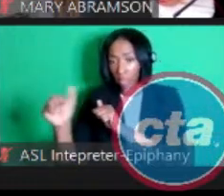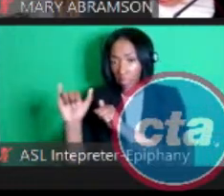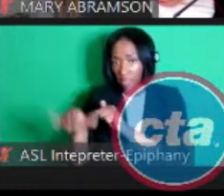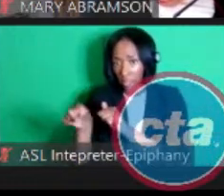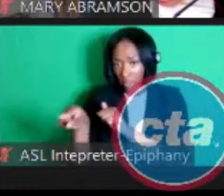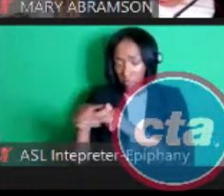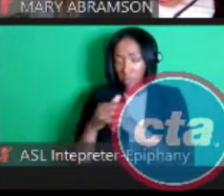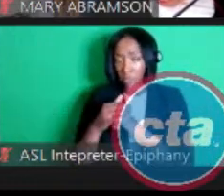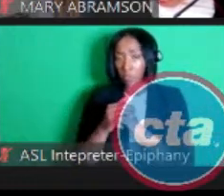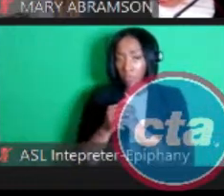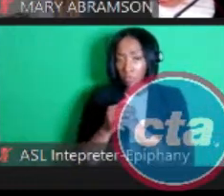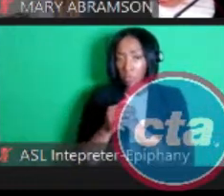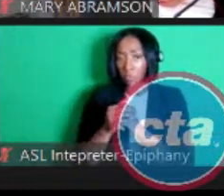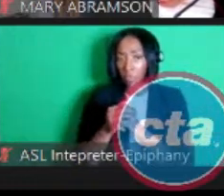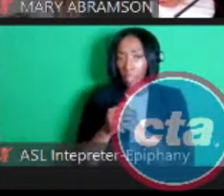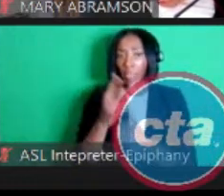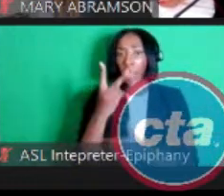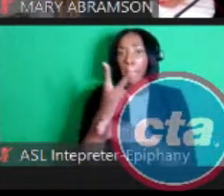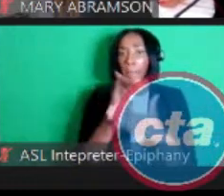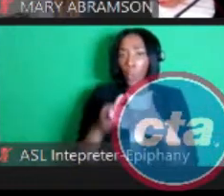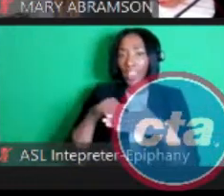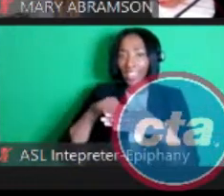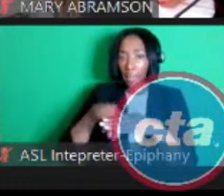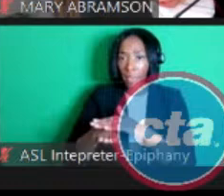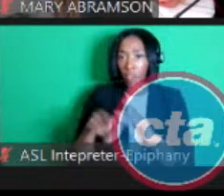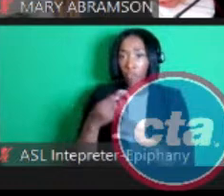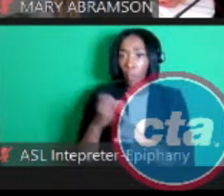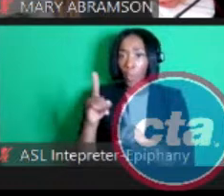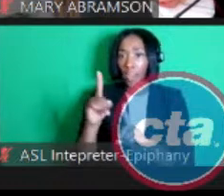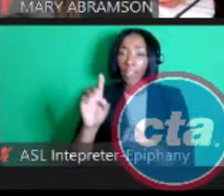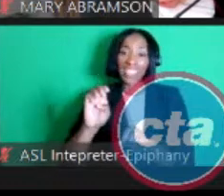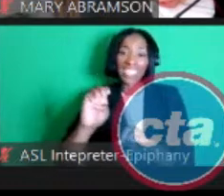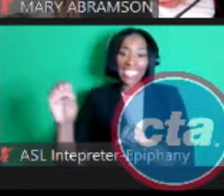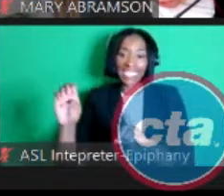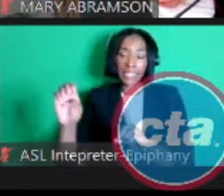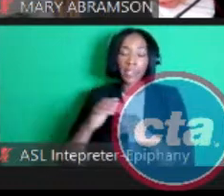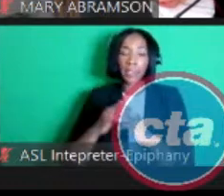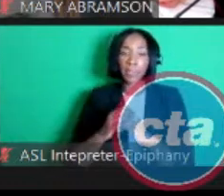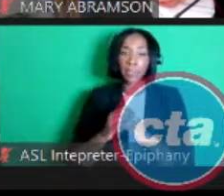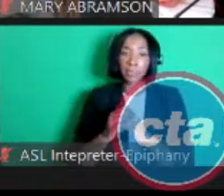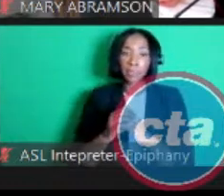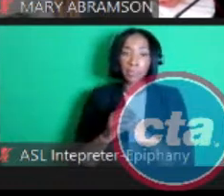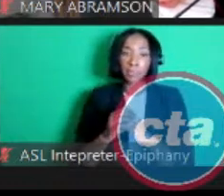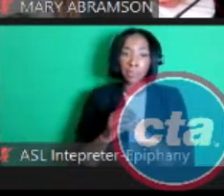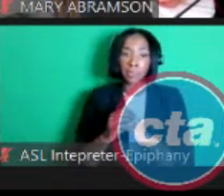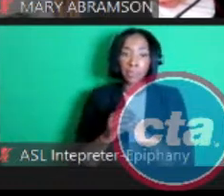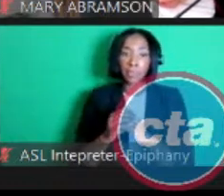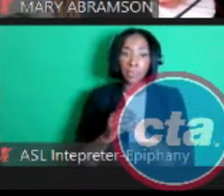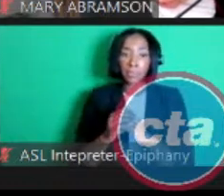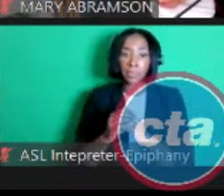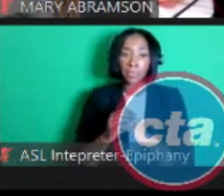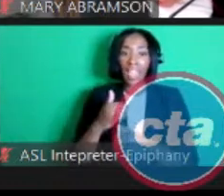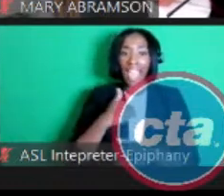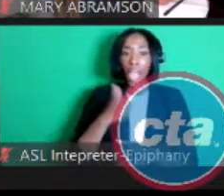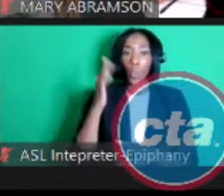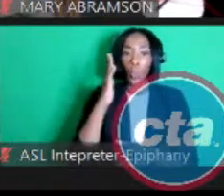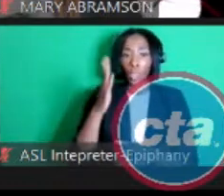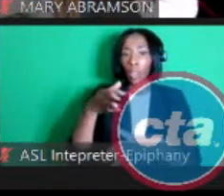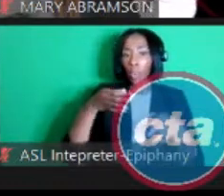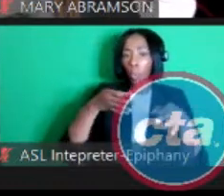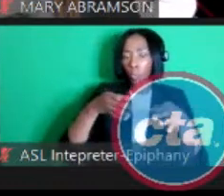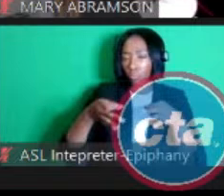both come in off of the east. Go to the next. And I will walk